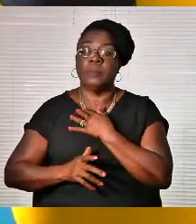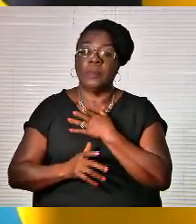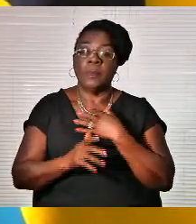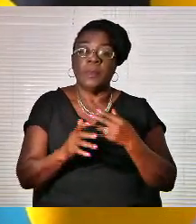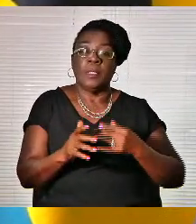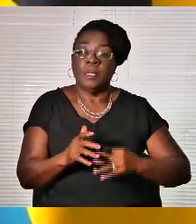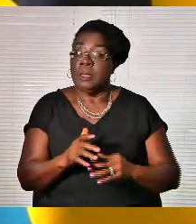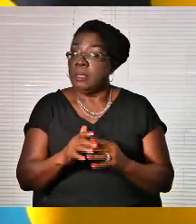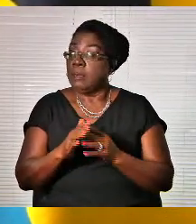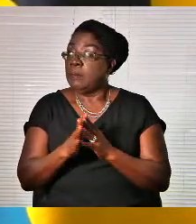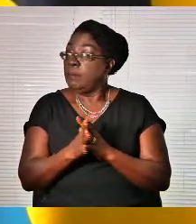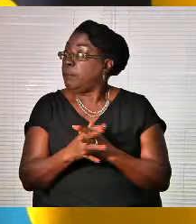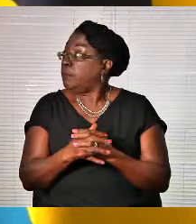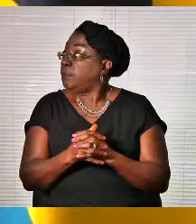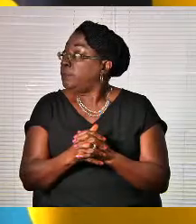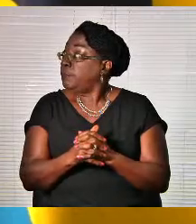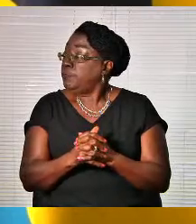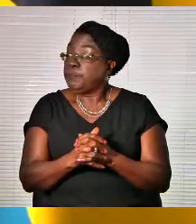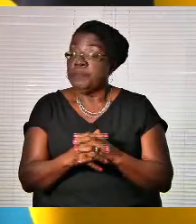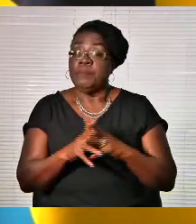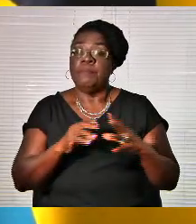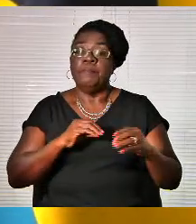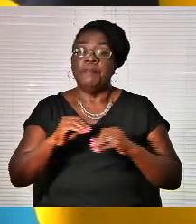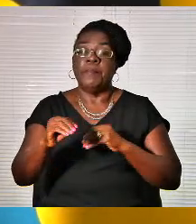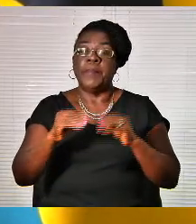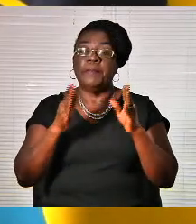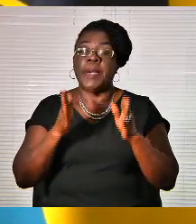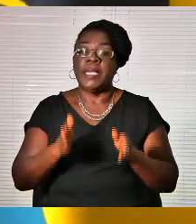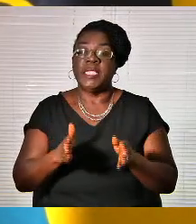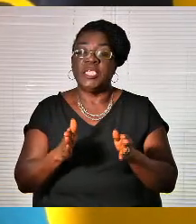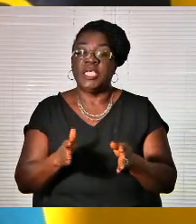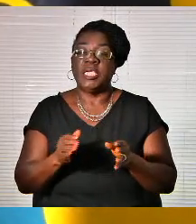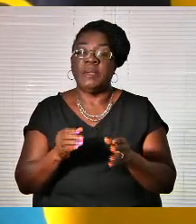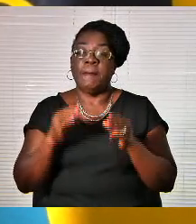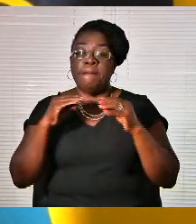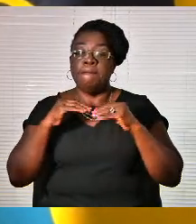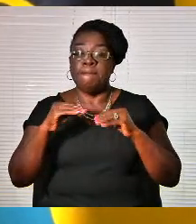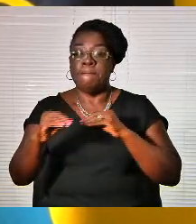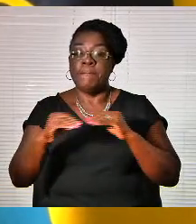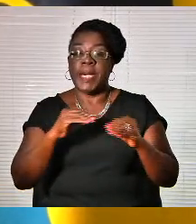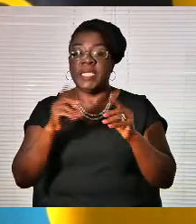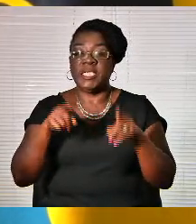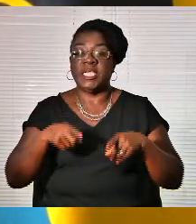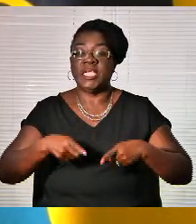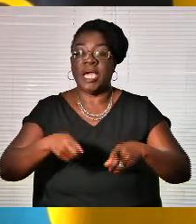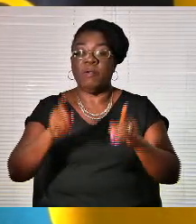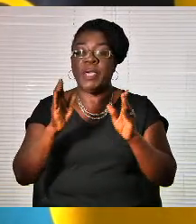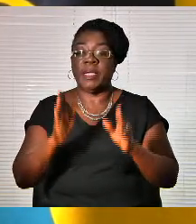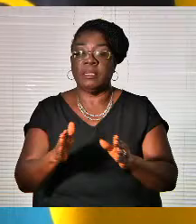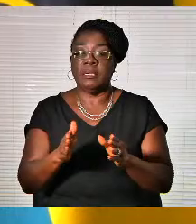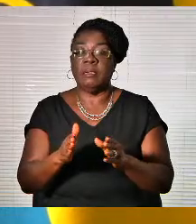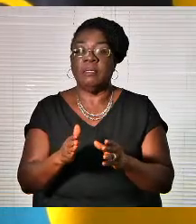My name is Catherine Reich. I'm the Managing Director of the PHA. With regards to your question about the morgue and the